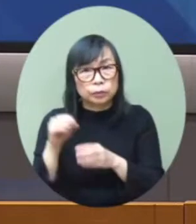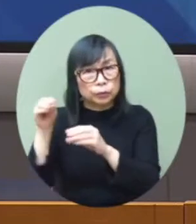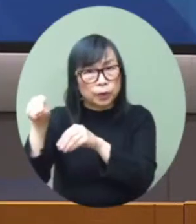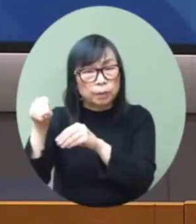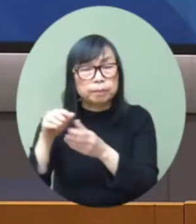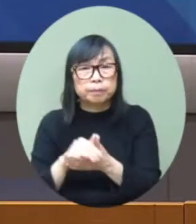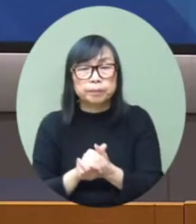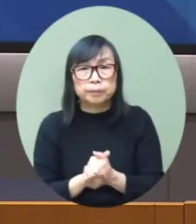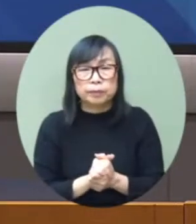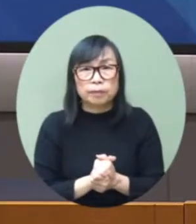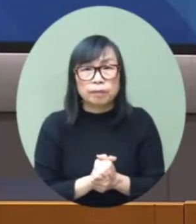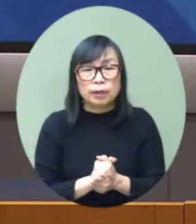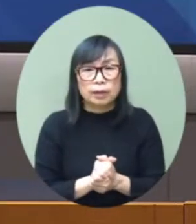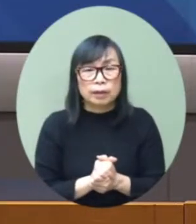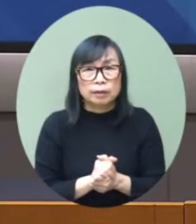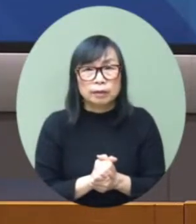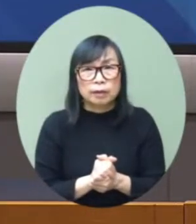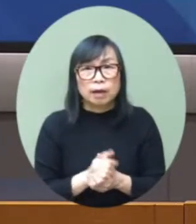after you've made the application.